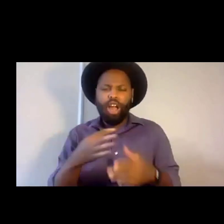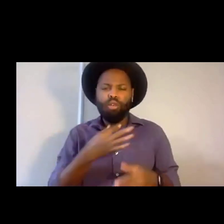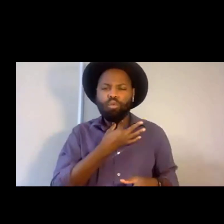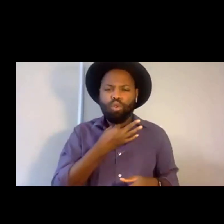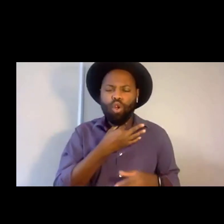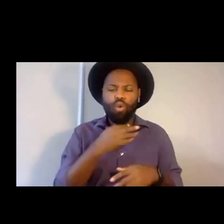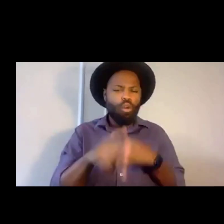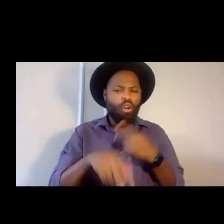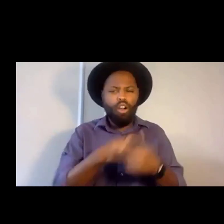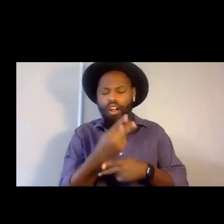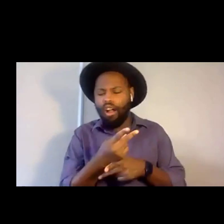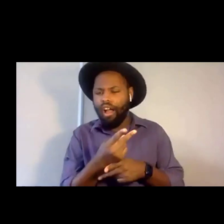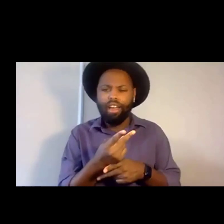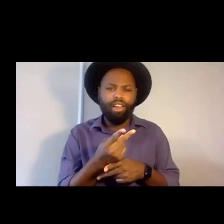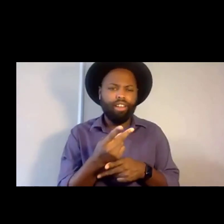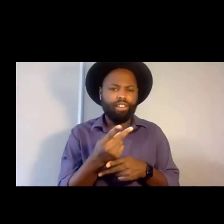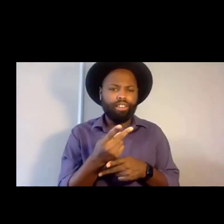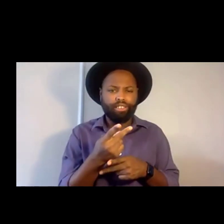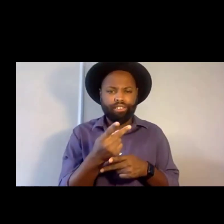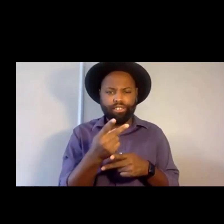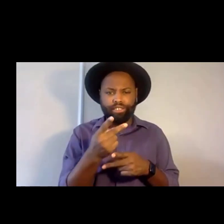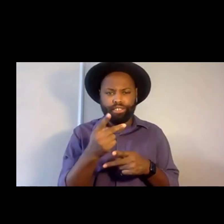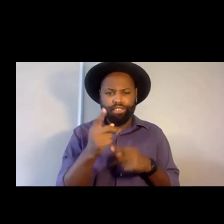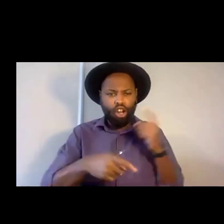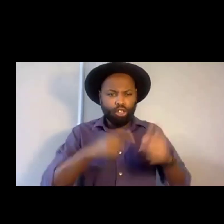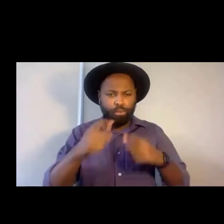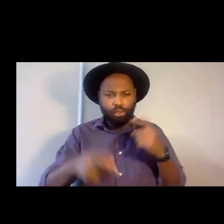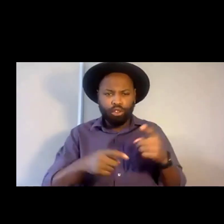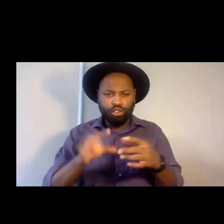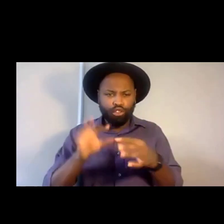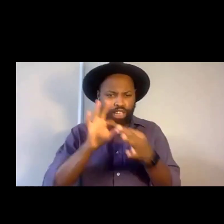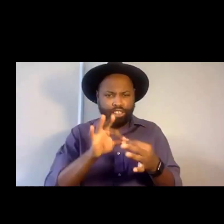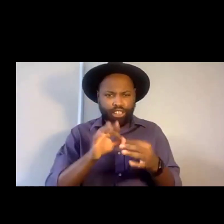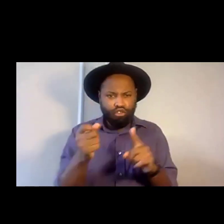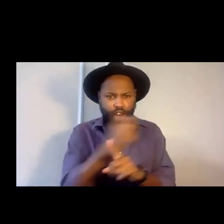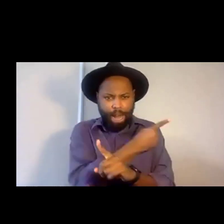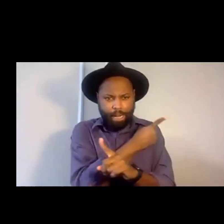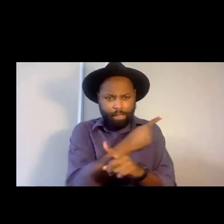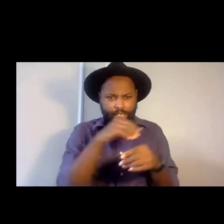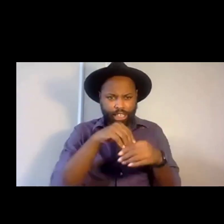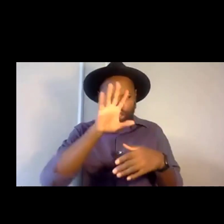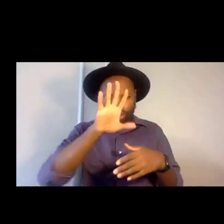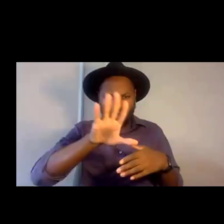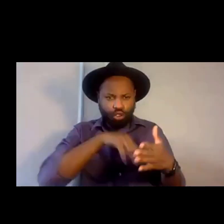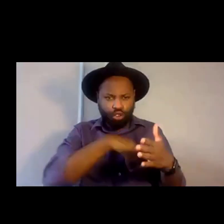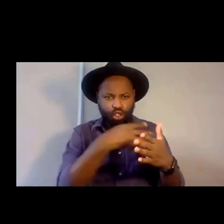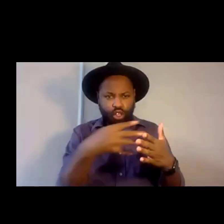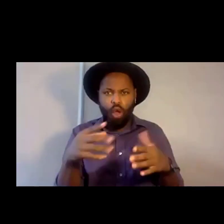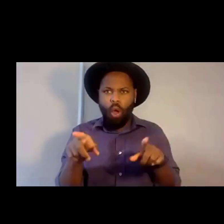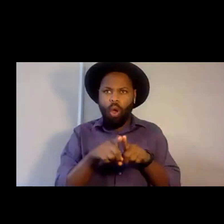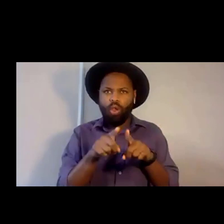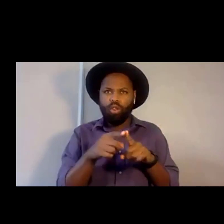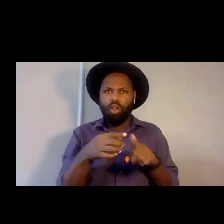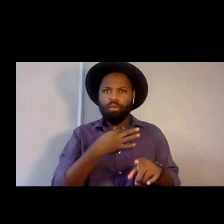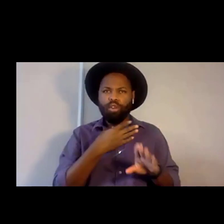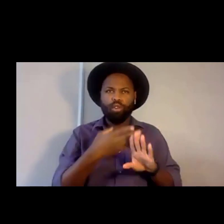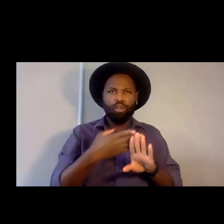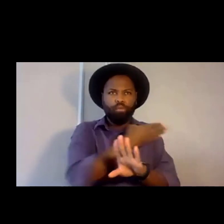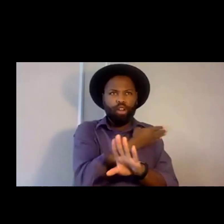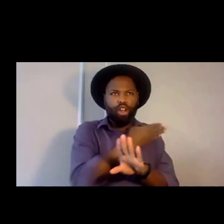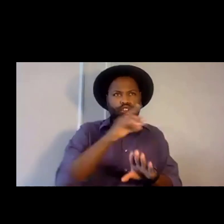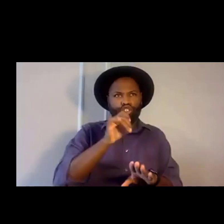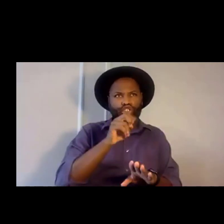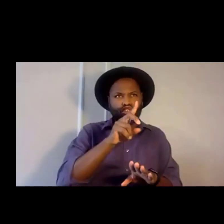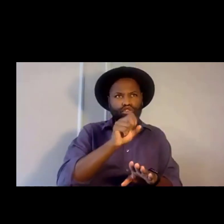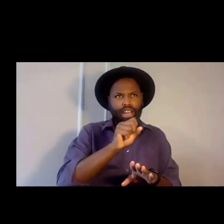outliers or randomness in these charts. Also, I was wondering if the previous trends in these charts can affect the later progress in any